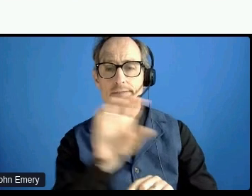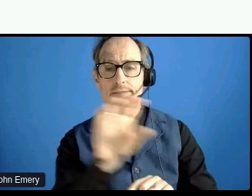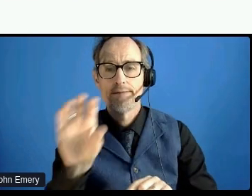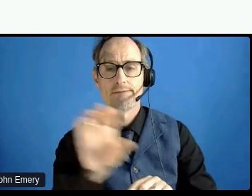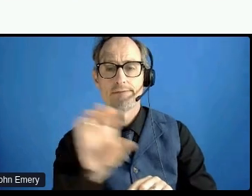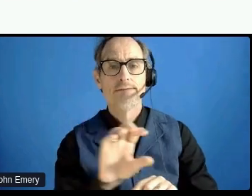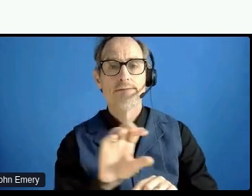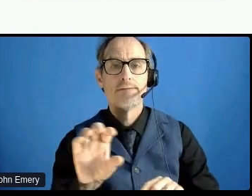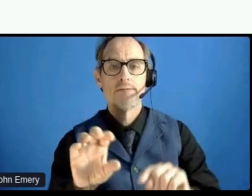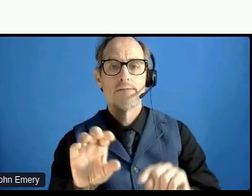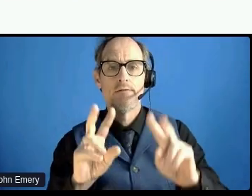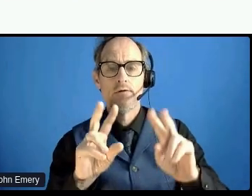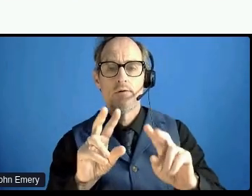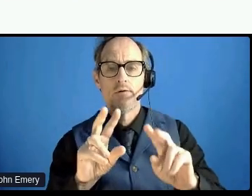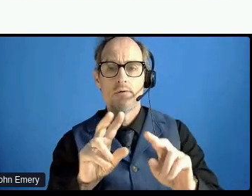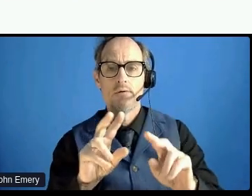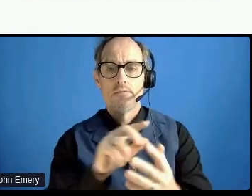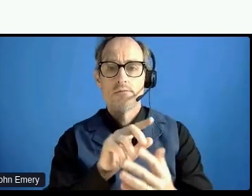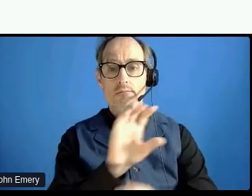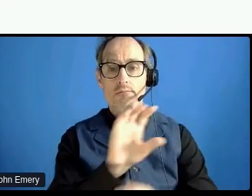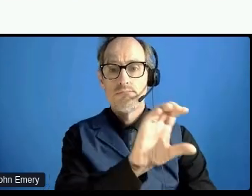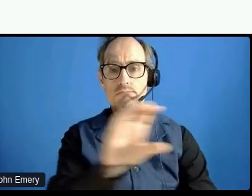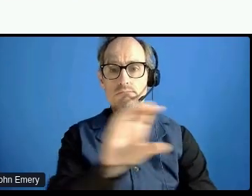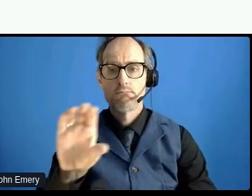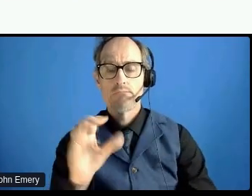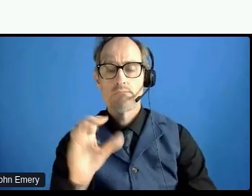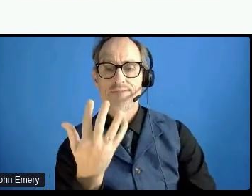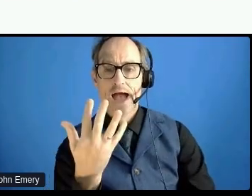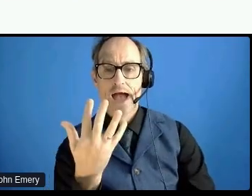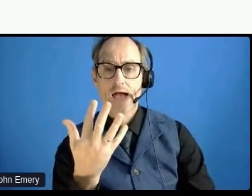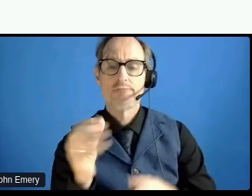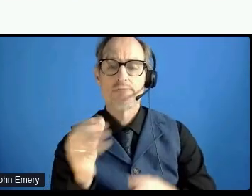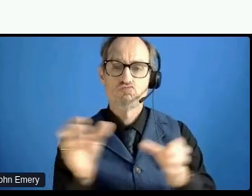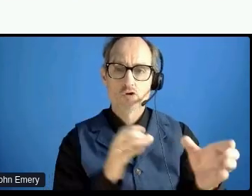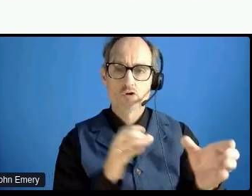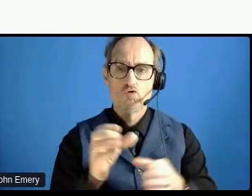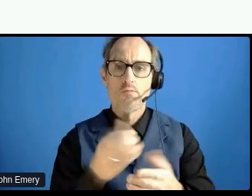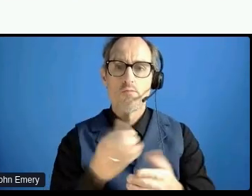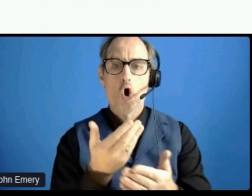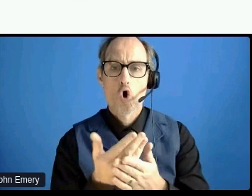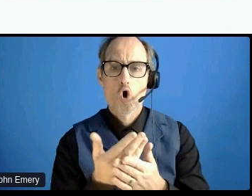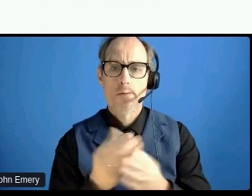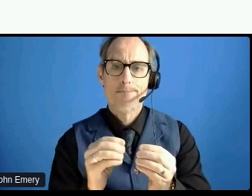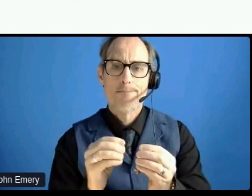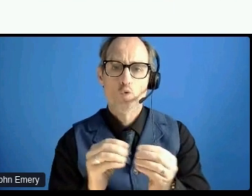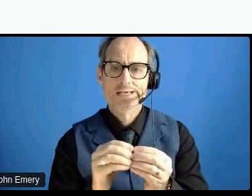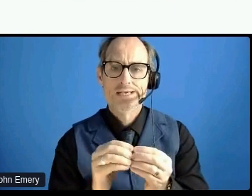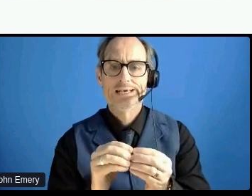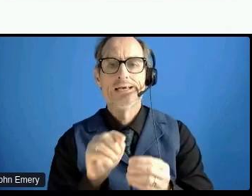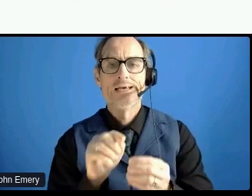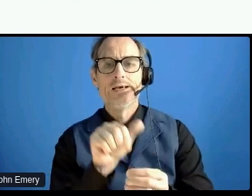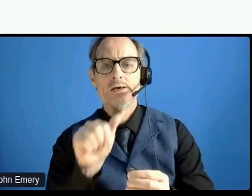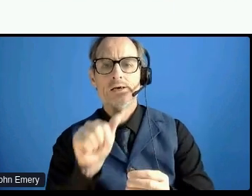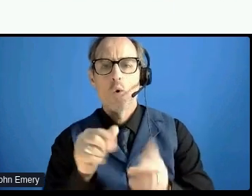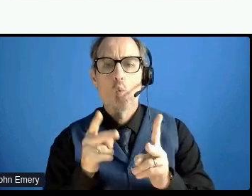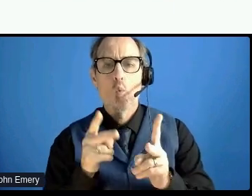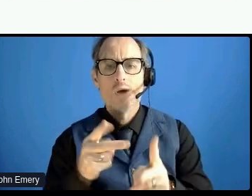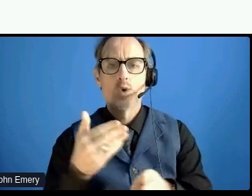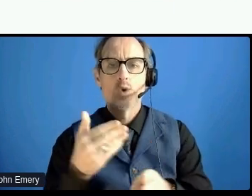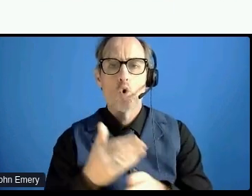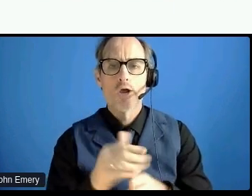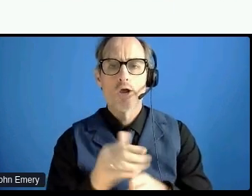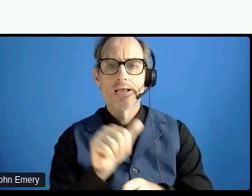we have 5 tiles that go through the processes of recruitment, onboarding, ways of working, performance and